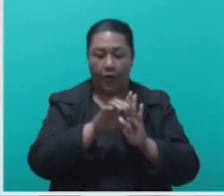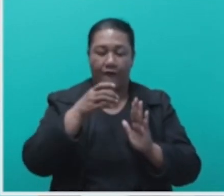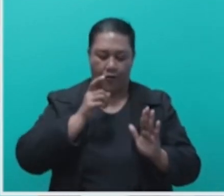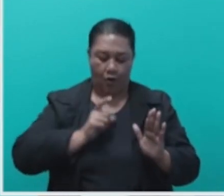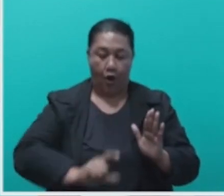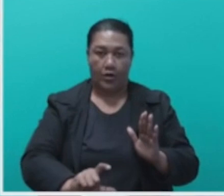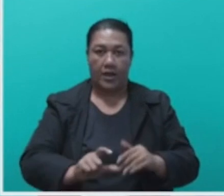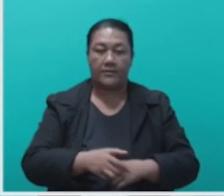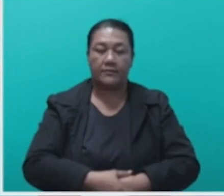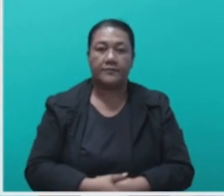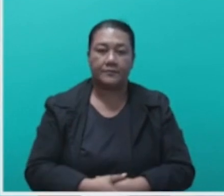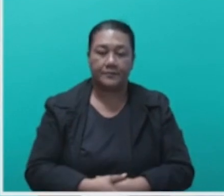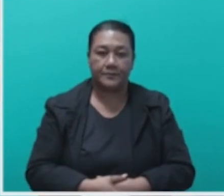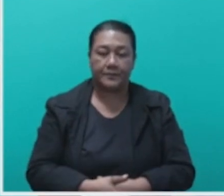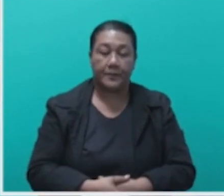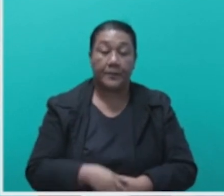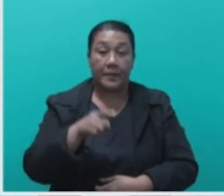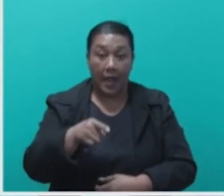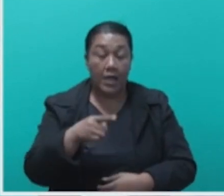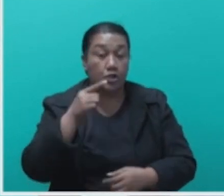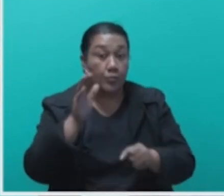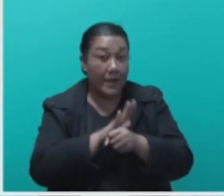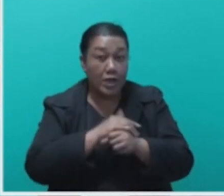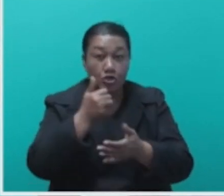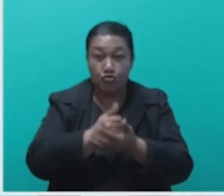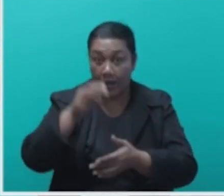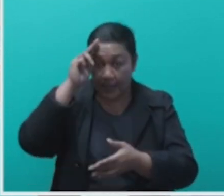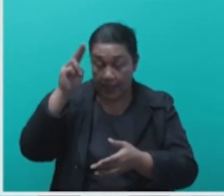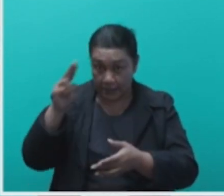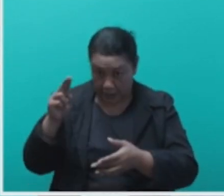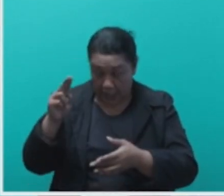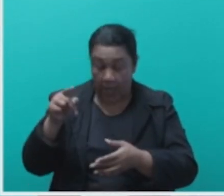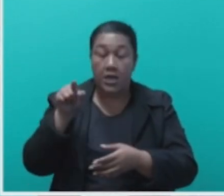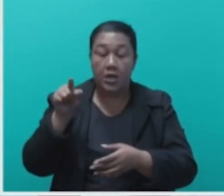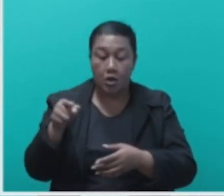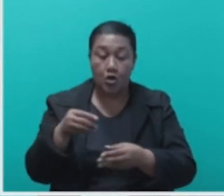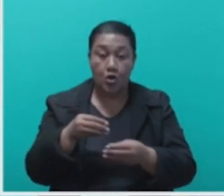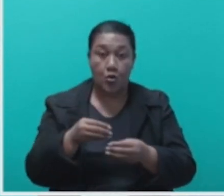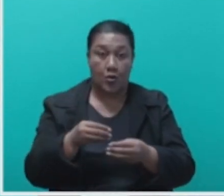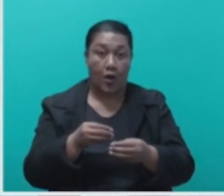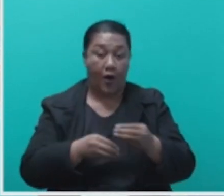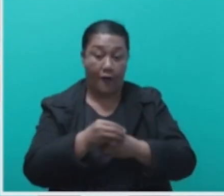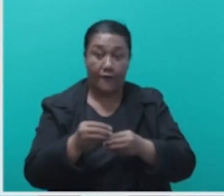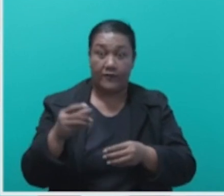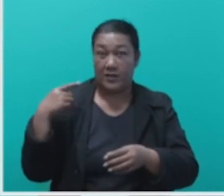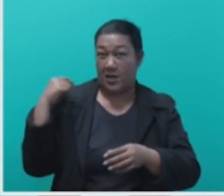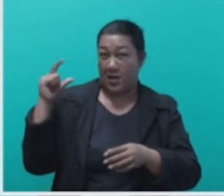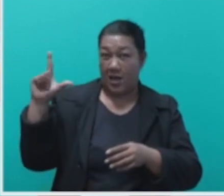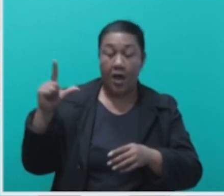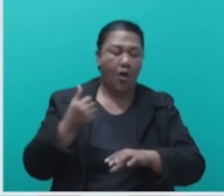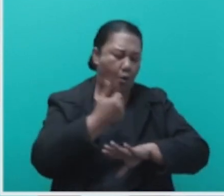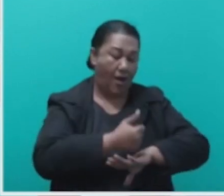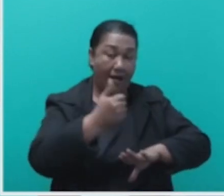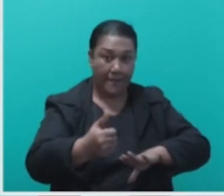Mr. Speaker, that national leaders did not use their offices for personal gain. A